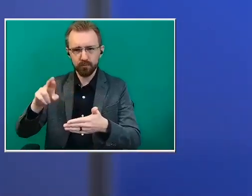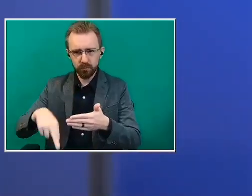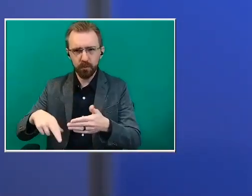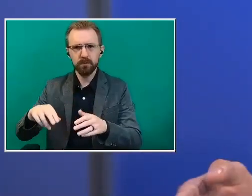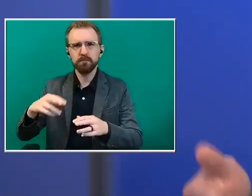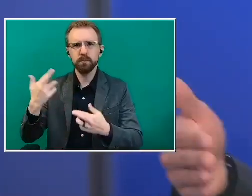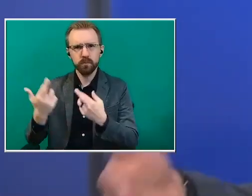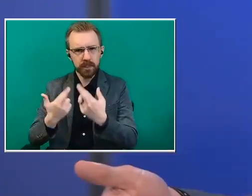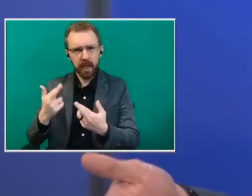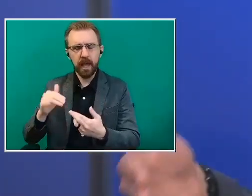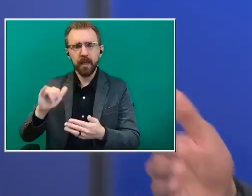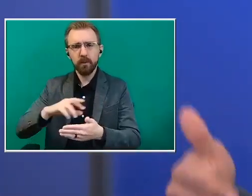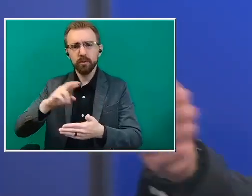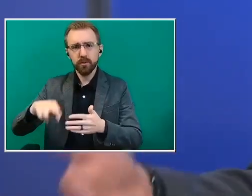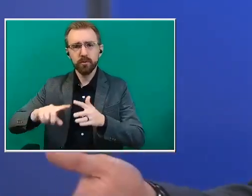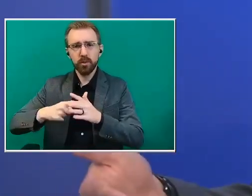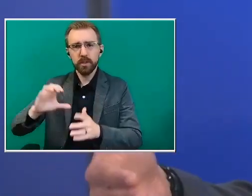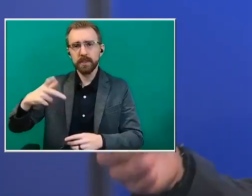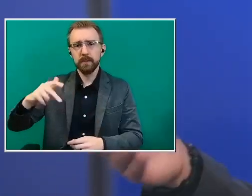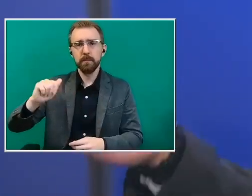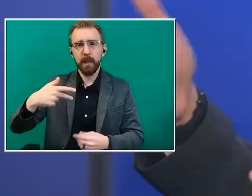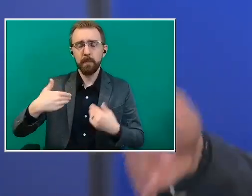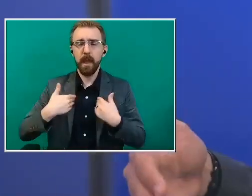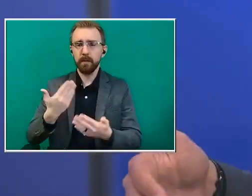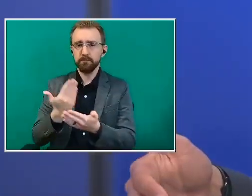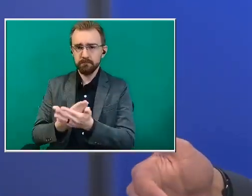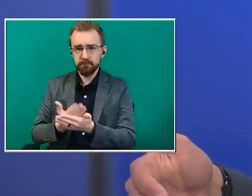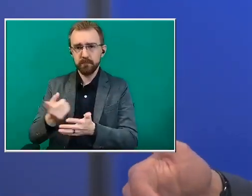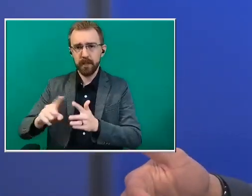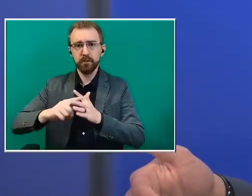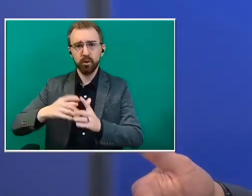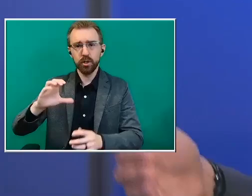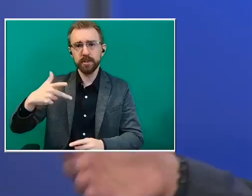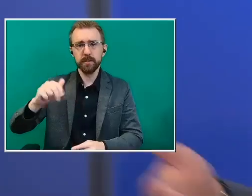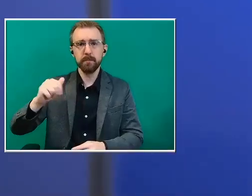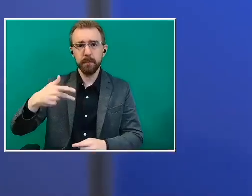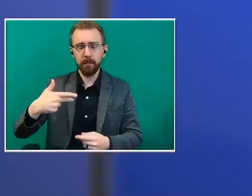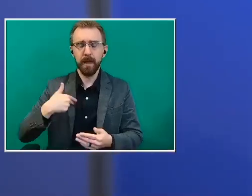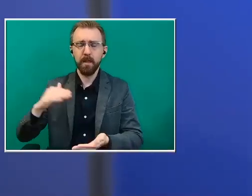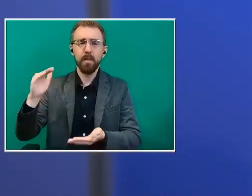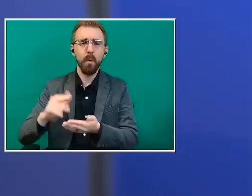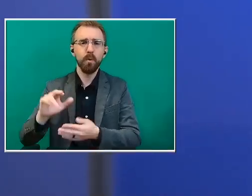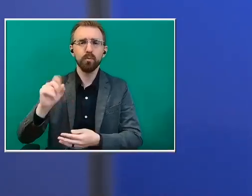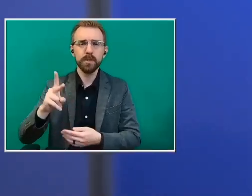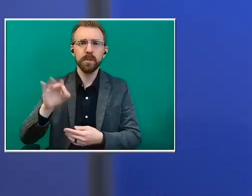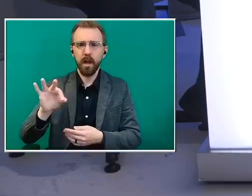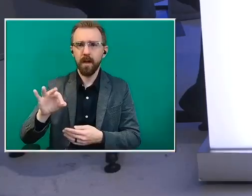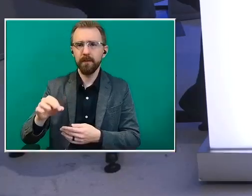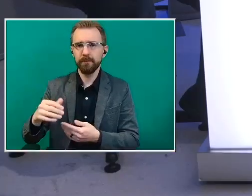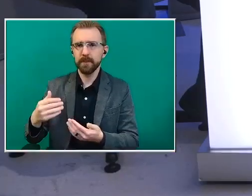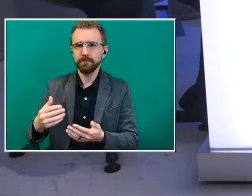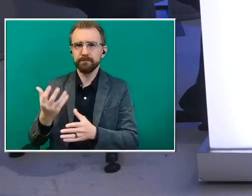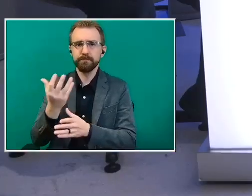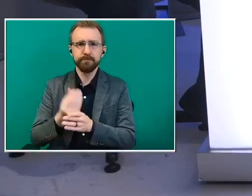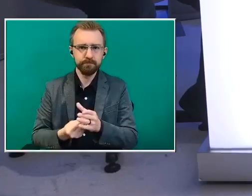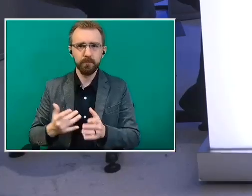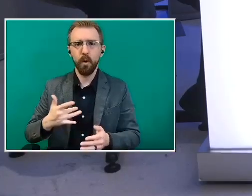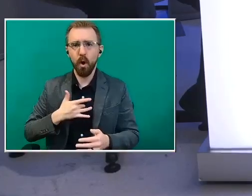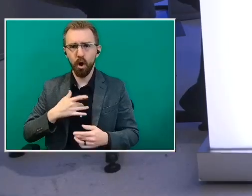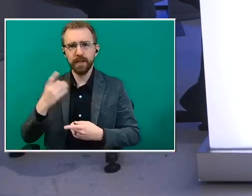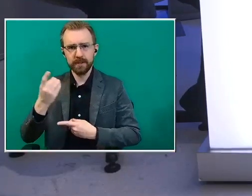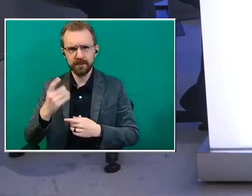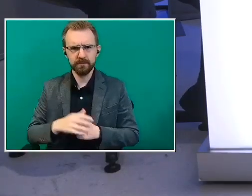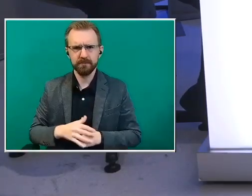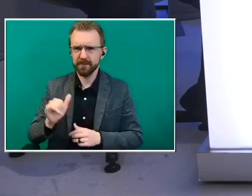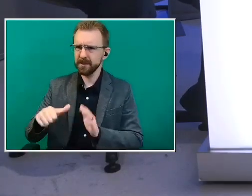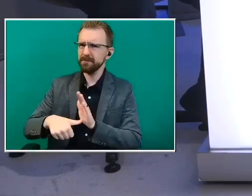started CPAP had evidence that they started CPAP. They have much lower risk of mortality and cardiovascular diseases. That is really impressive. Yeah, and so